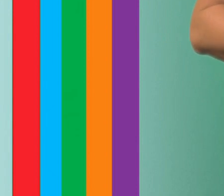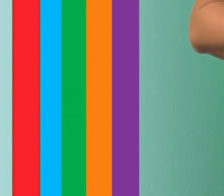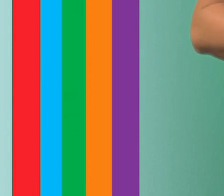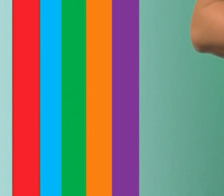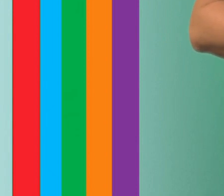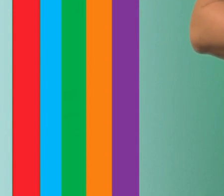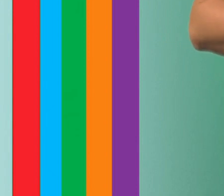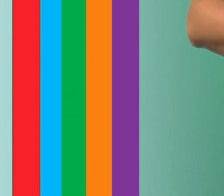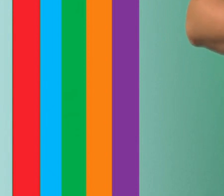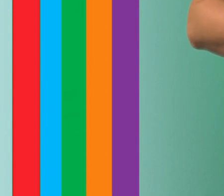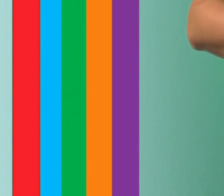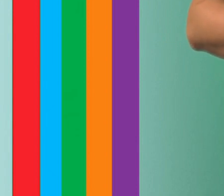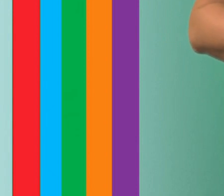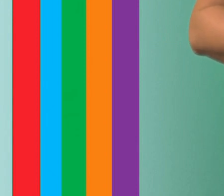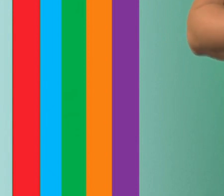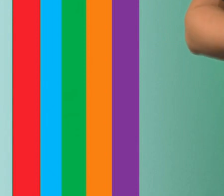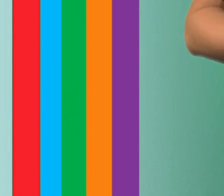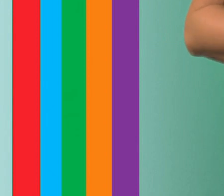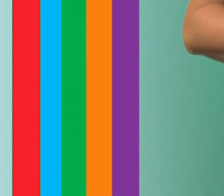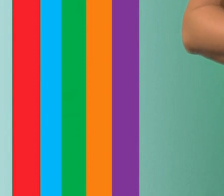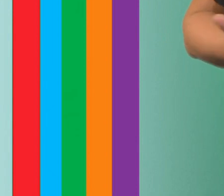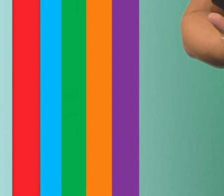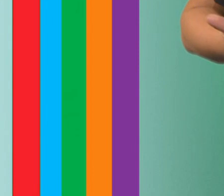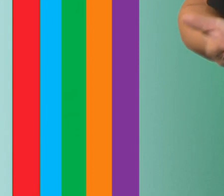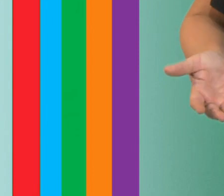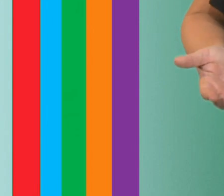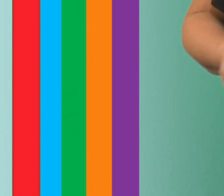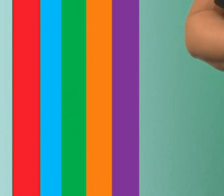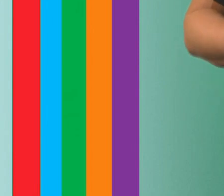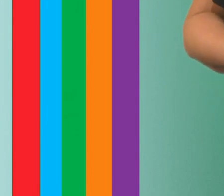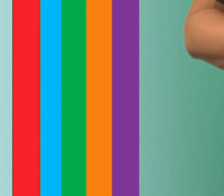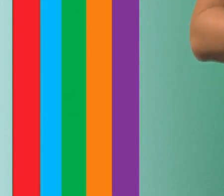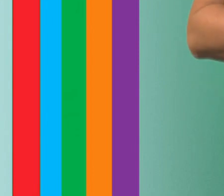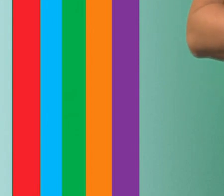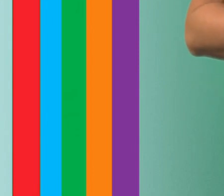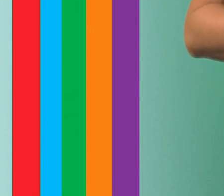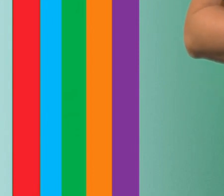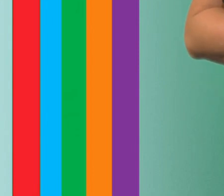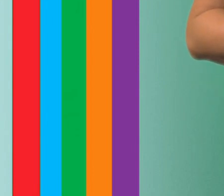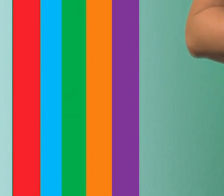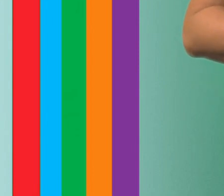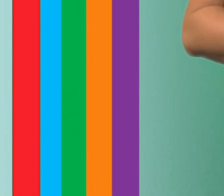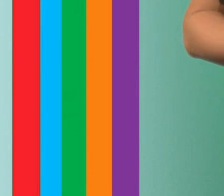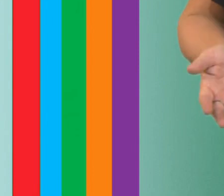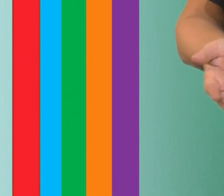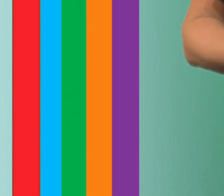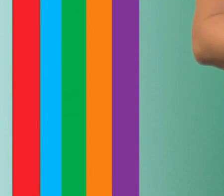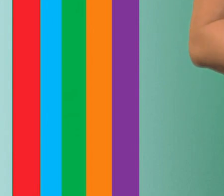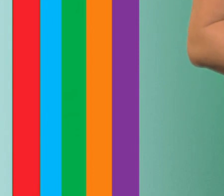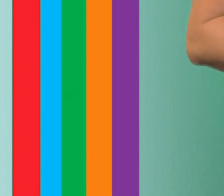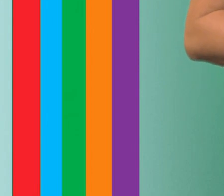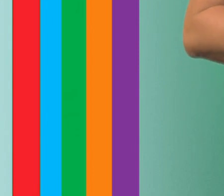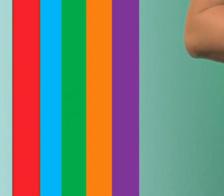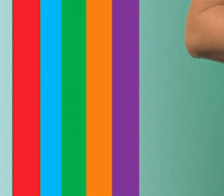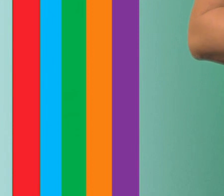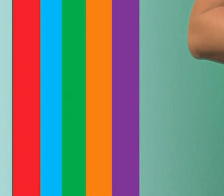symmetry, meaning that they have one side that matches the other. Even our galaxy, the Milky Way, has symmetry. Let's go to Linda